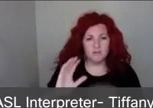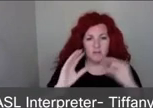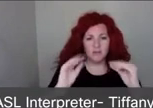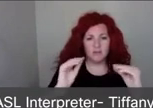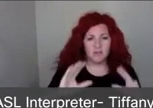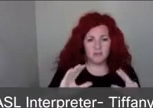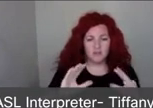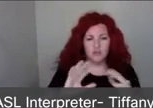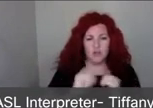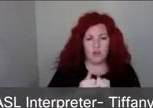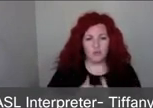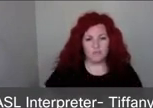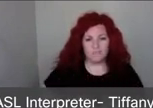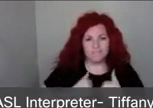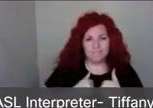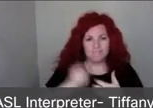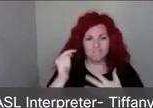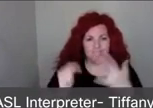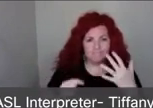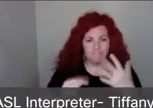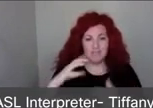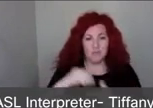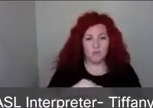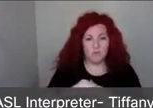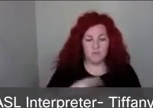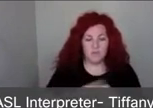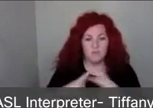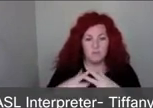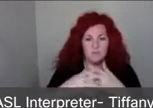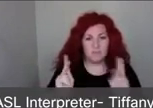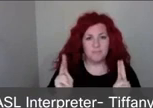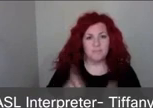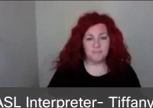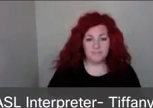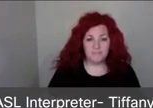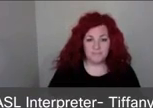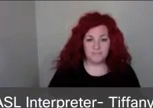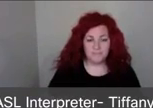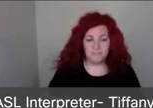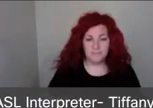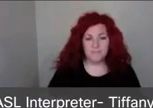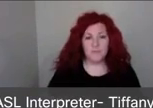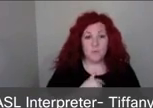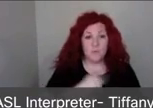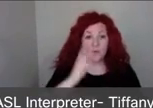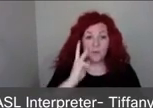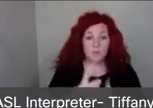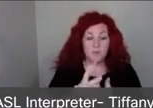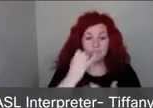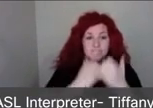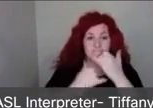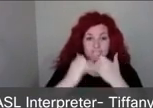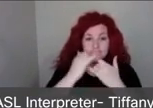of life, and that includes the Native Americans. We are a witness to the flaws of our